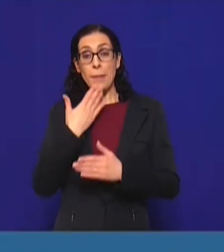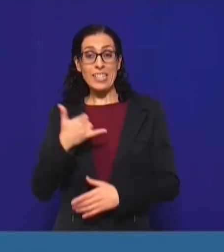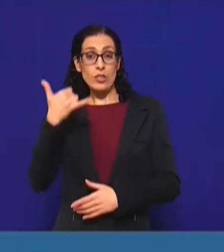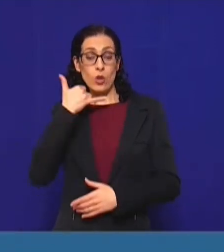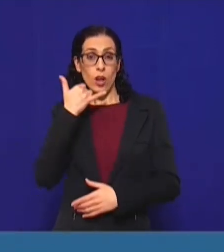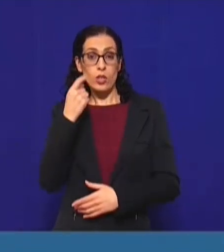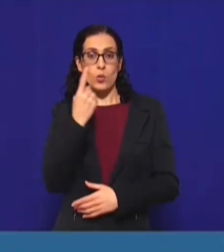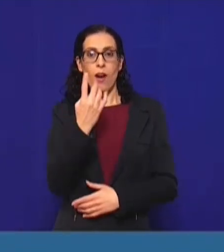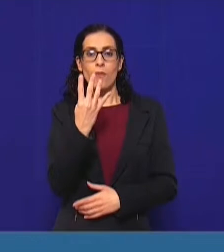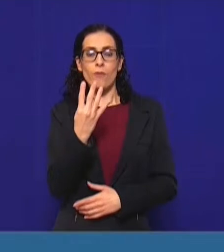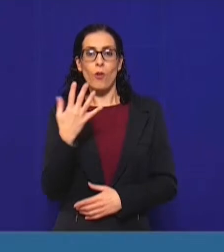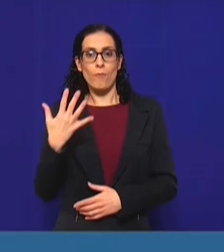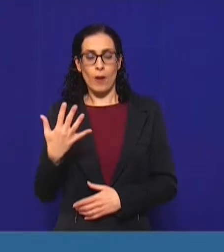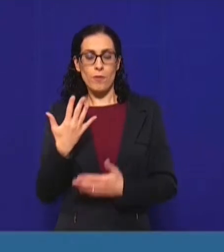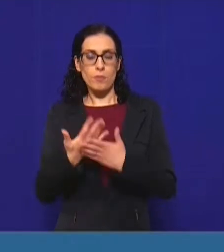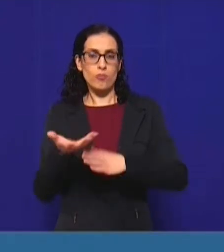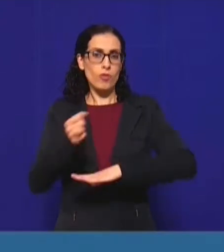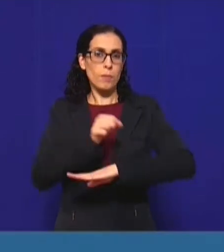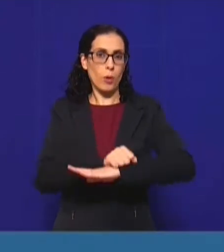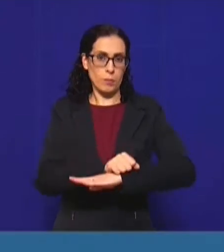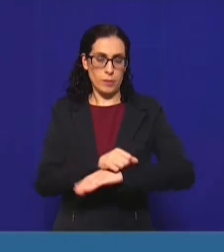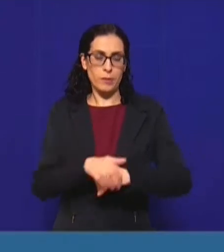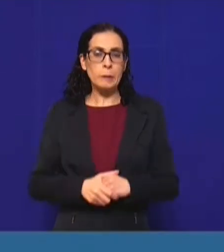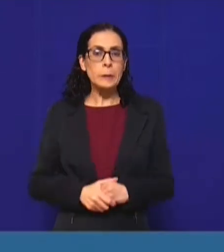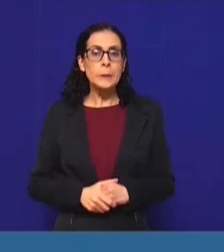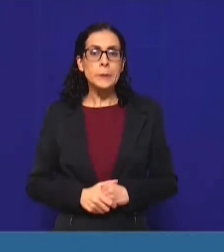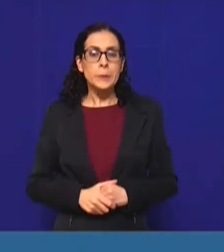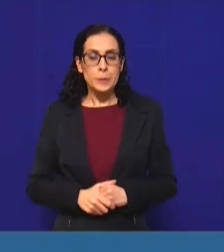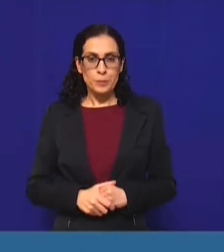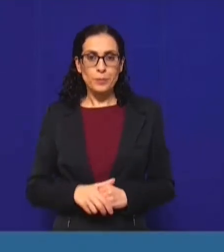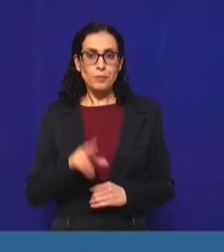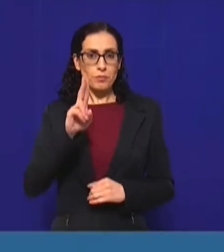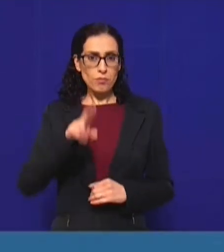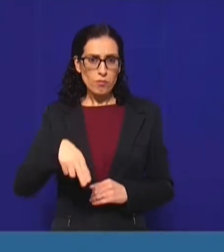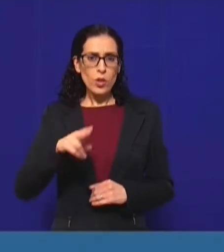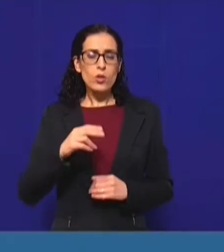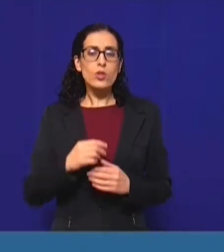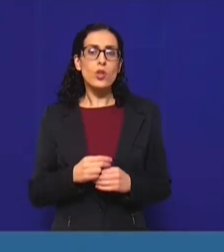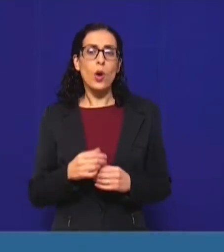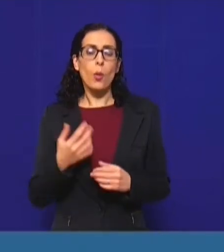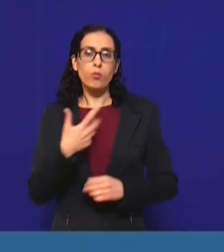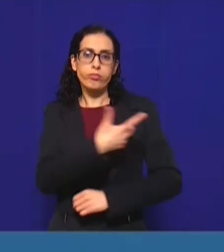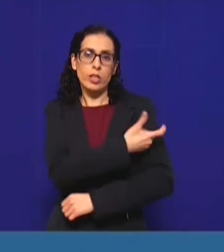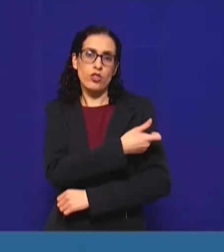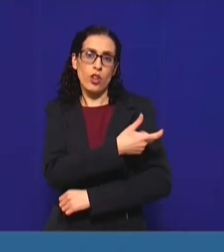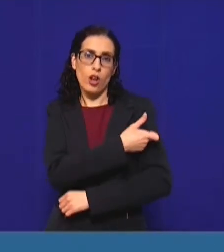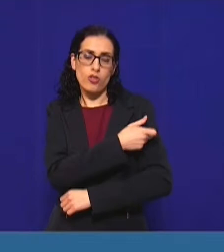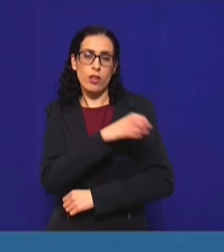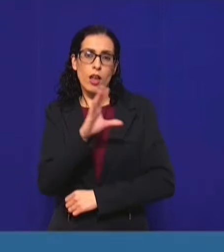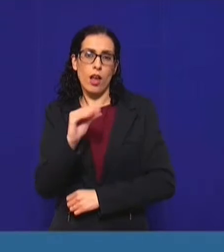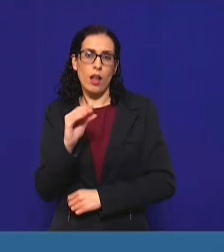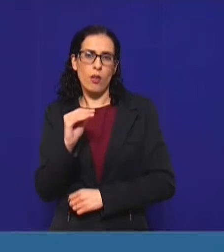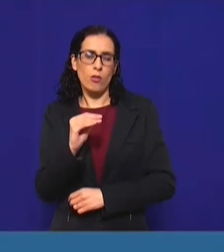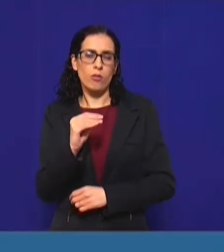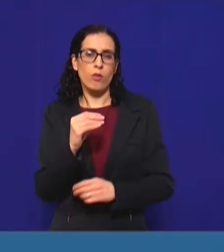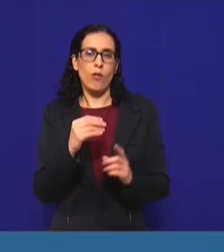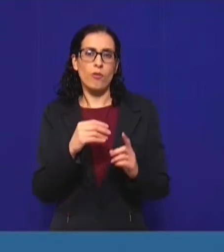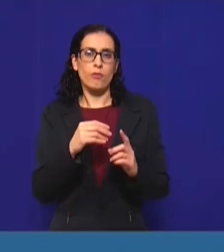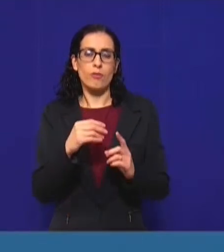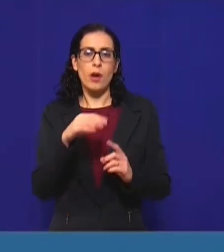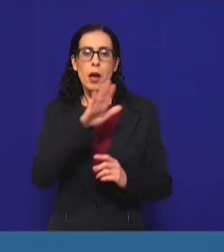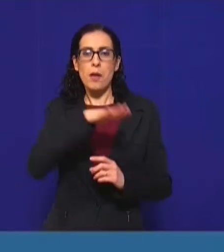that we can give you an appointment. We are also have vaccinated a number of the